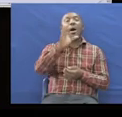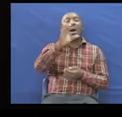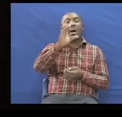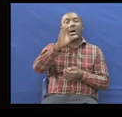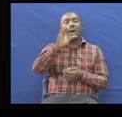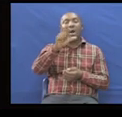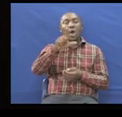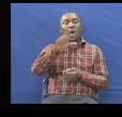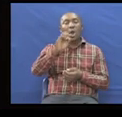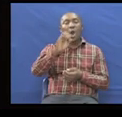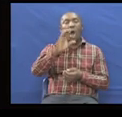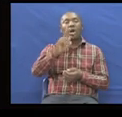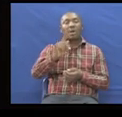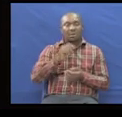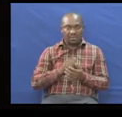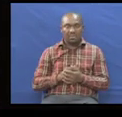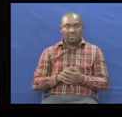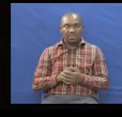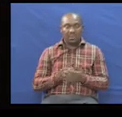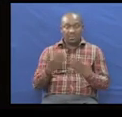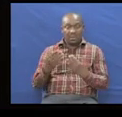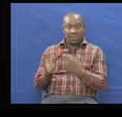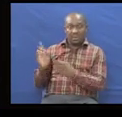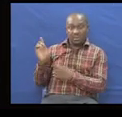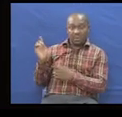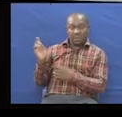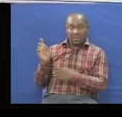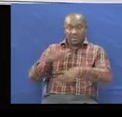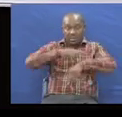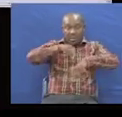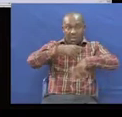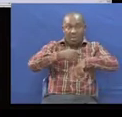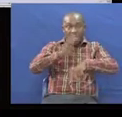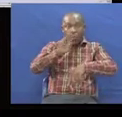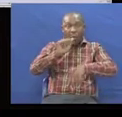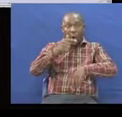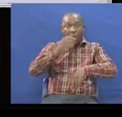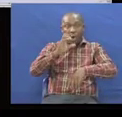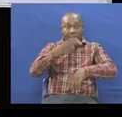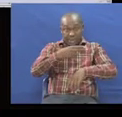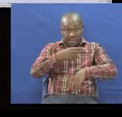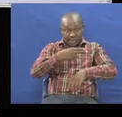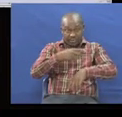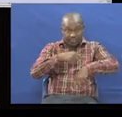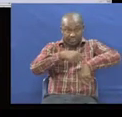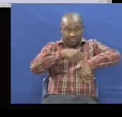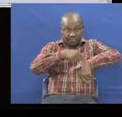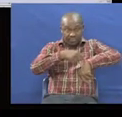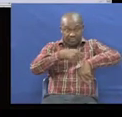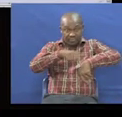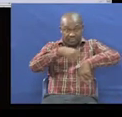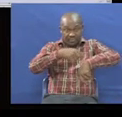It's a clock. It is a clock. So this is the wristwatch. You